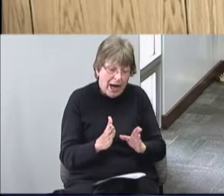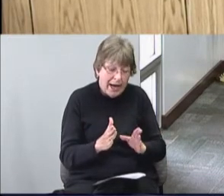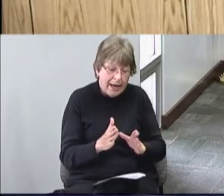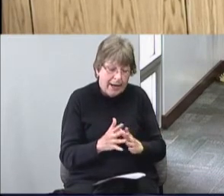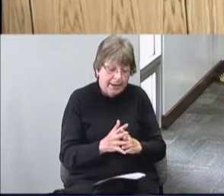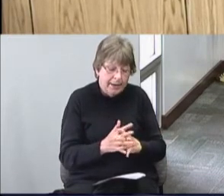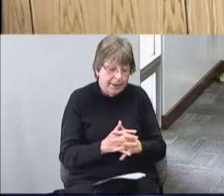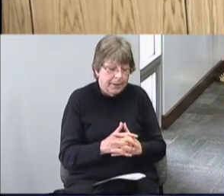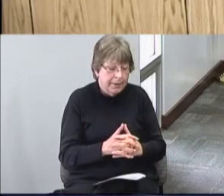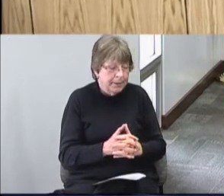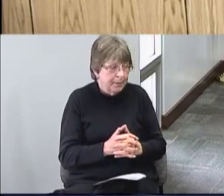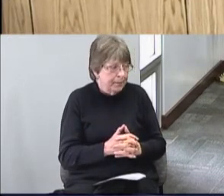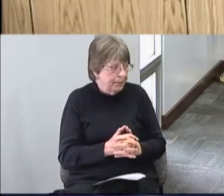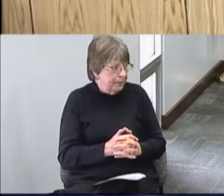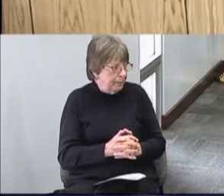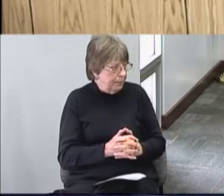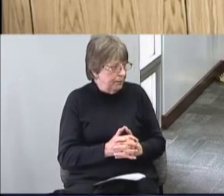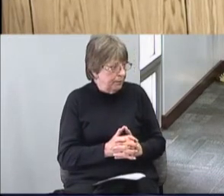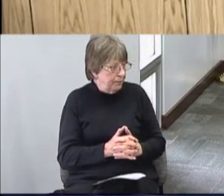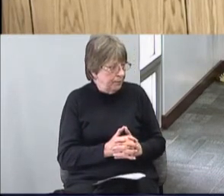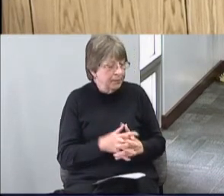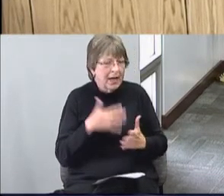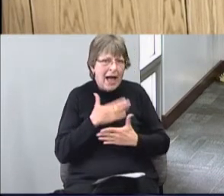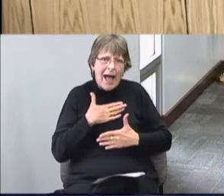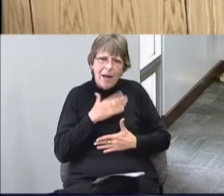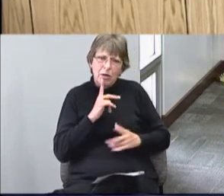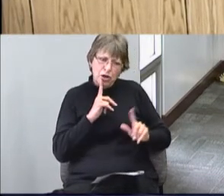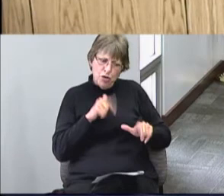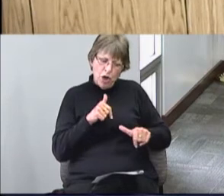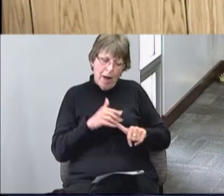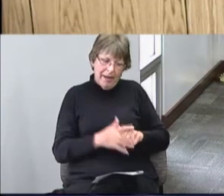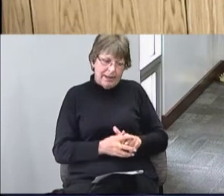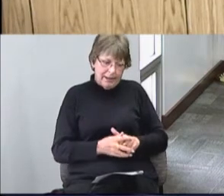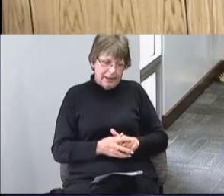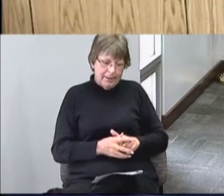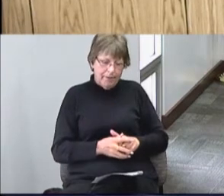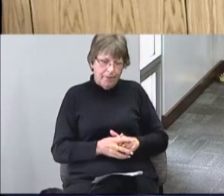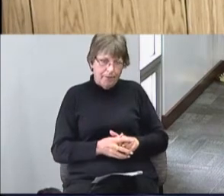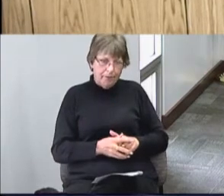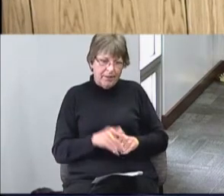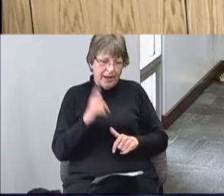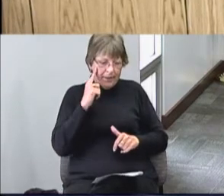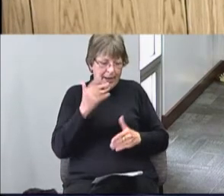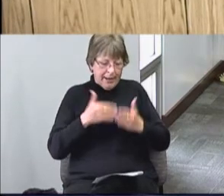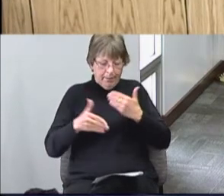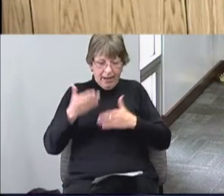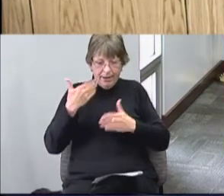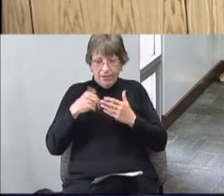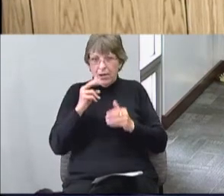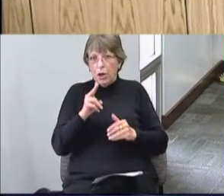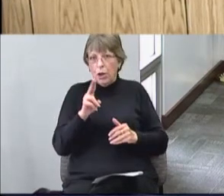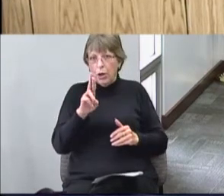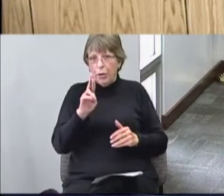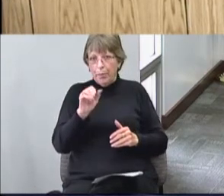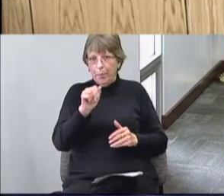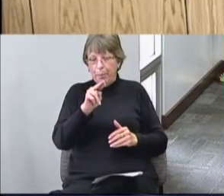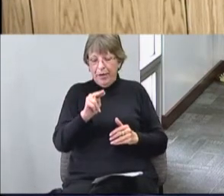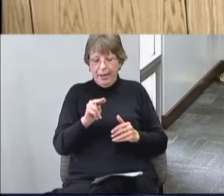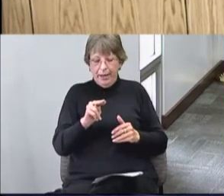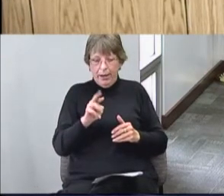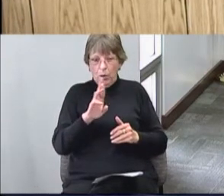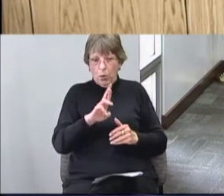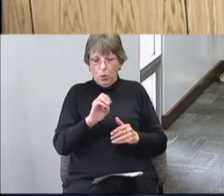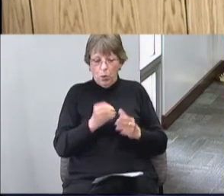needed appeal. So. I do appreciate your comments and hearkening it back to some of the urban renewal efforts, because when we